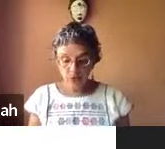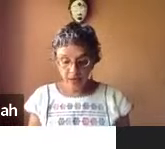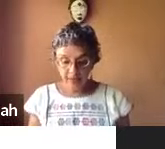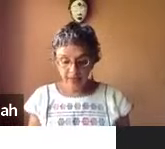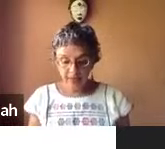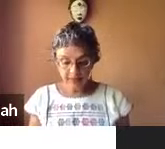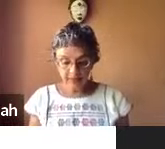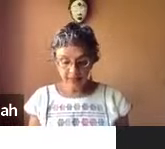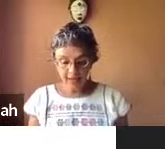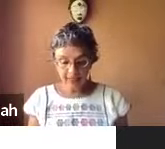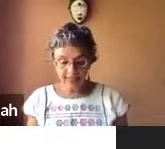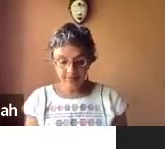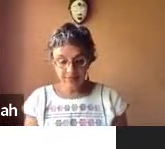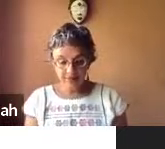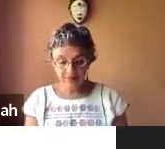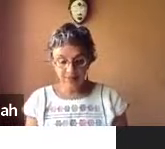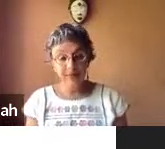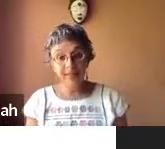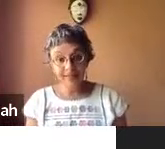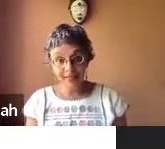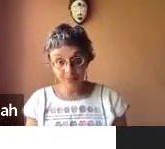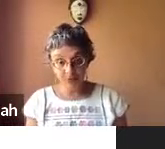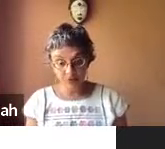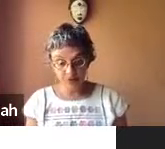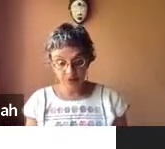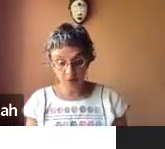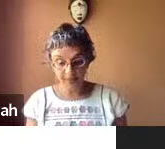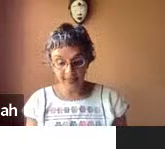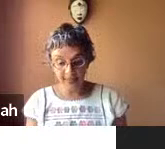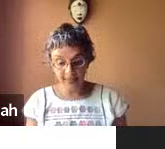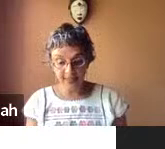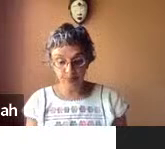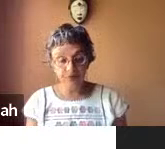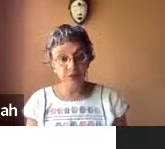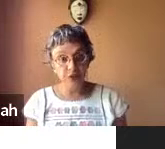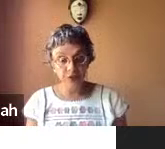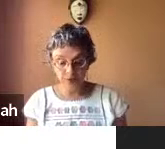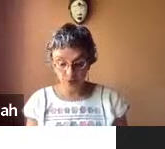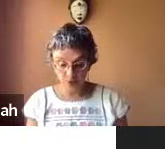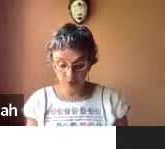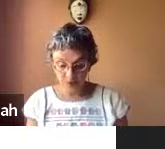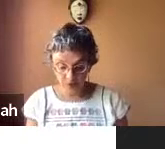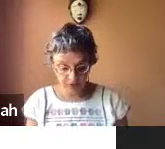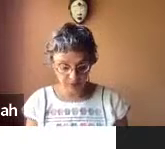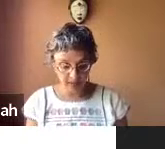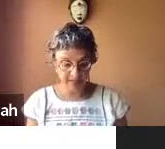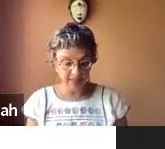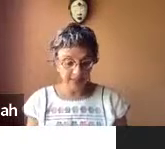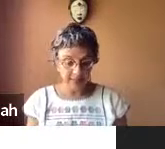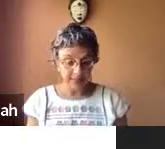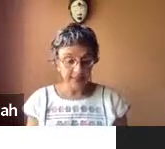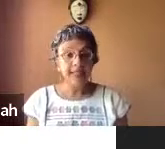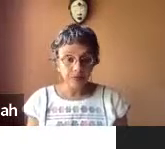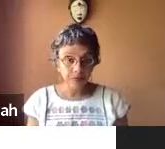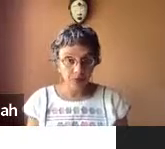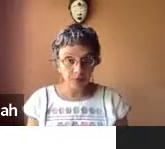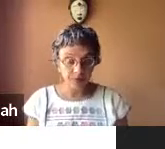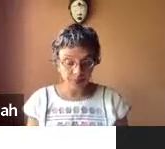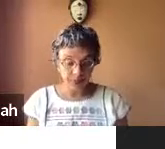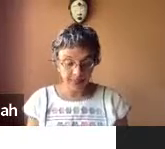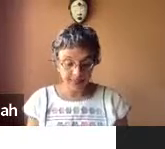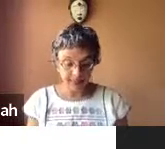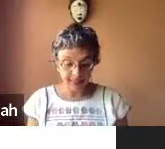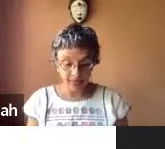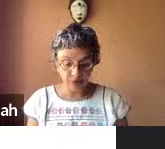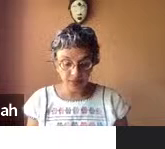We know well that female labor dominates the provision of local food supply in the form